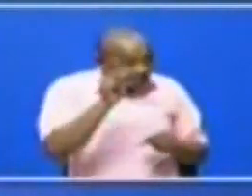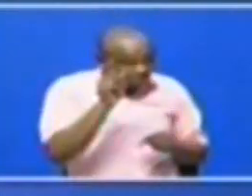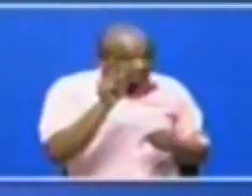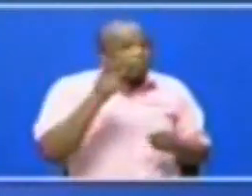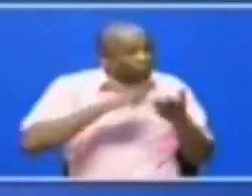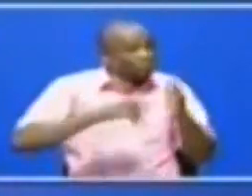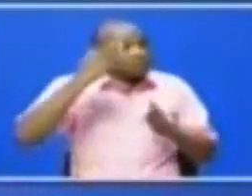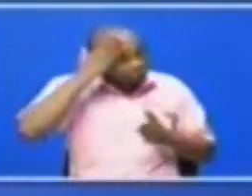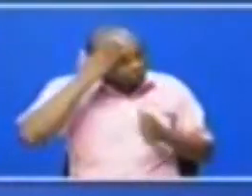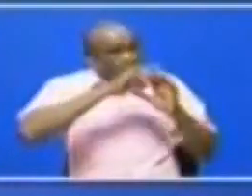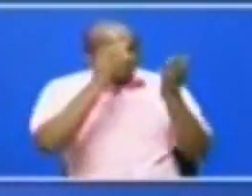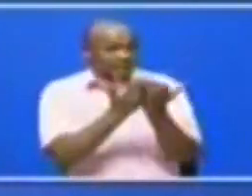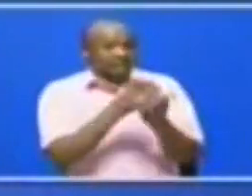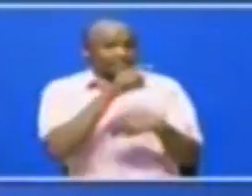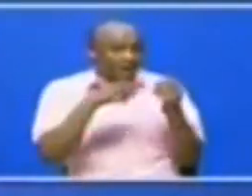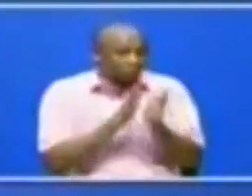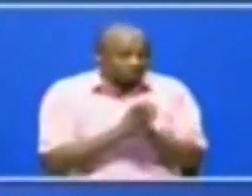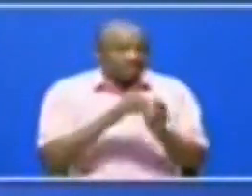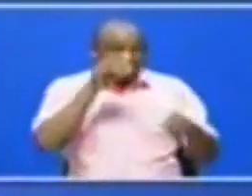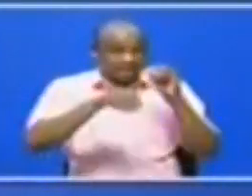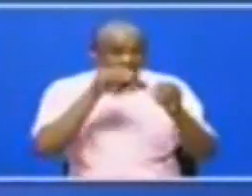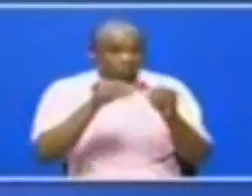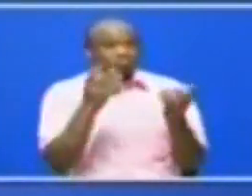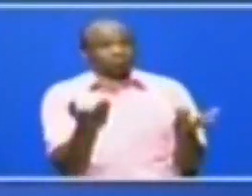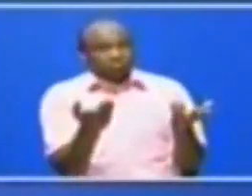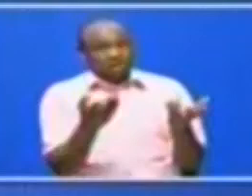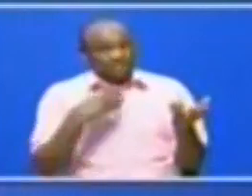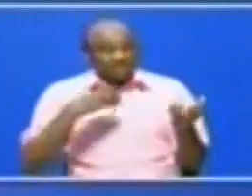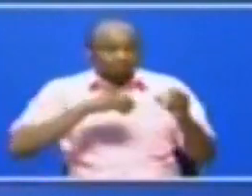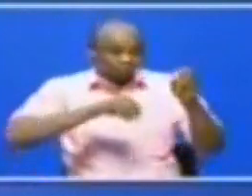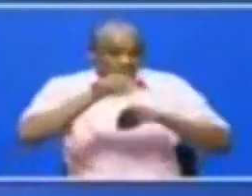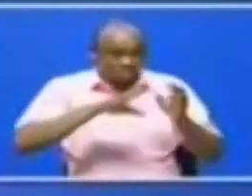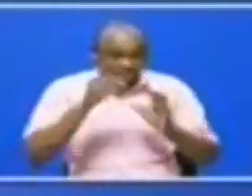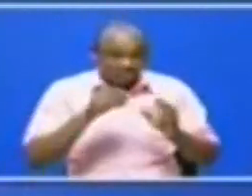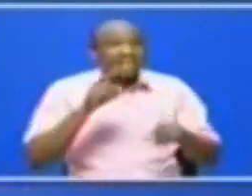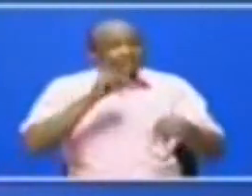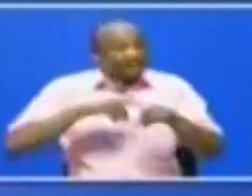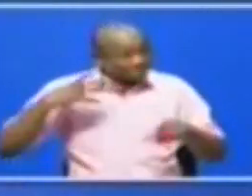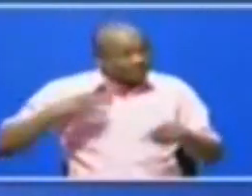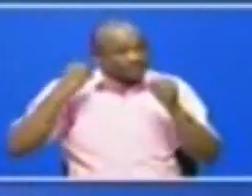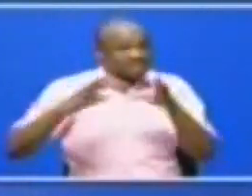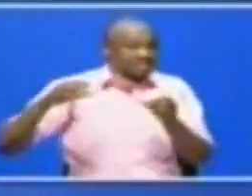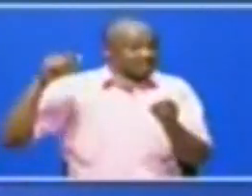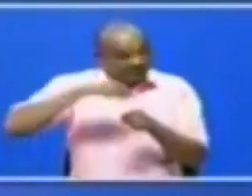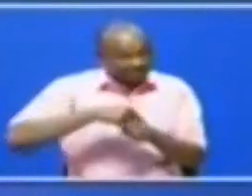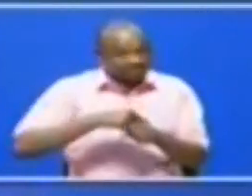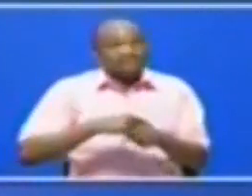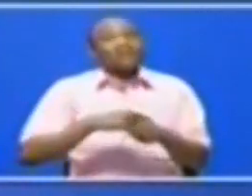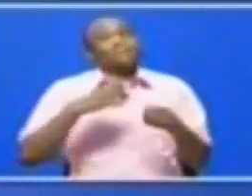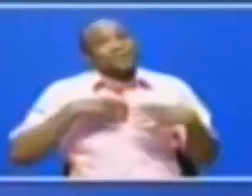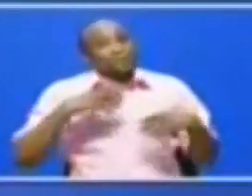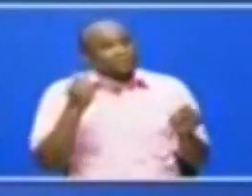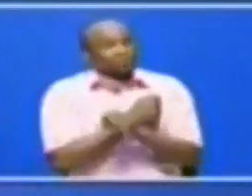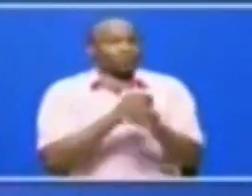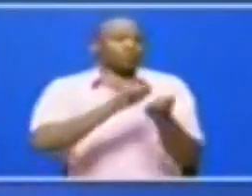known worldwide about election rigging and election manipulation is the more people turn out, the less chance you have for any form